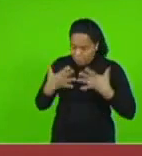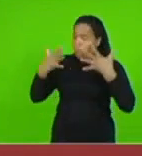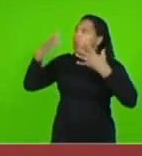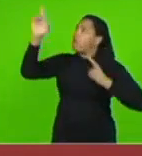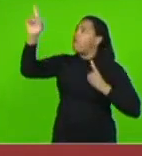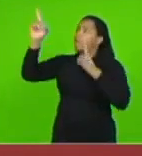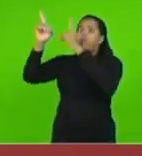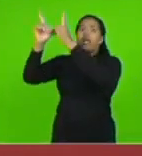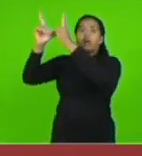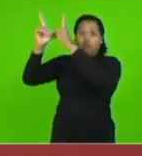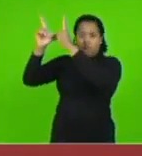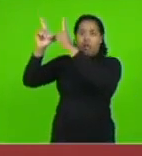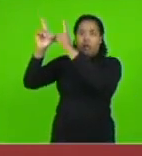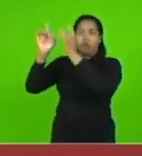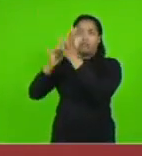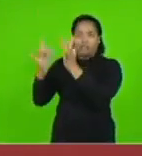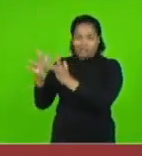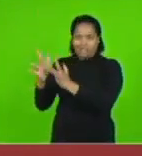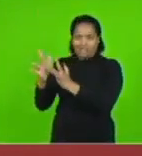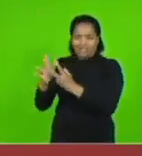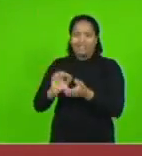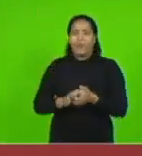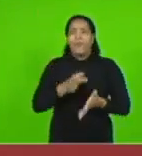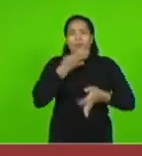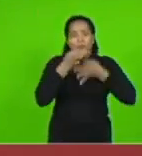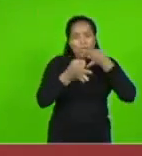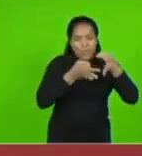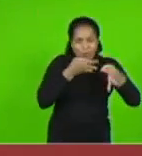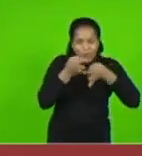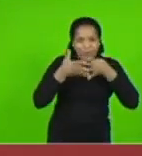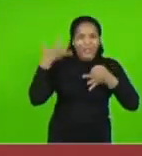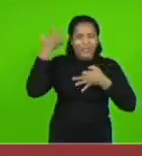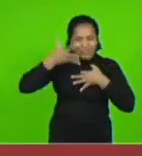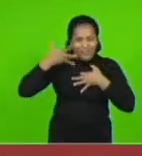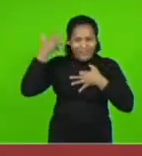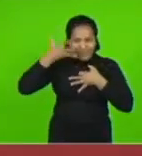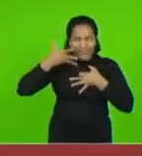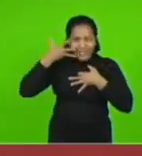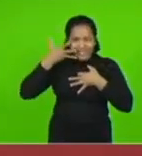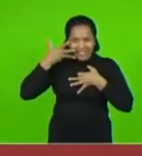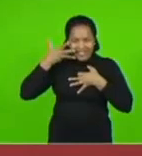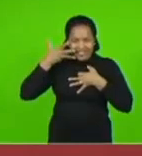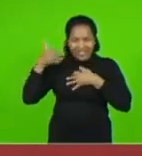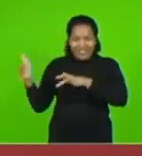hope. The pastors can give a message of hope, a message of